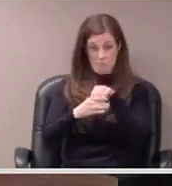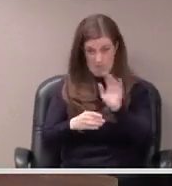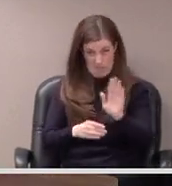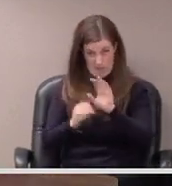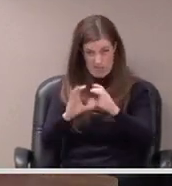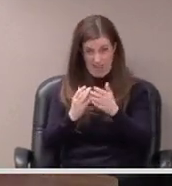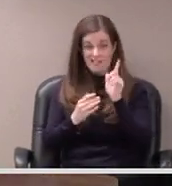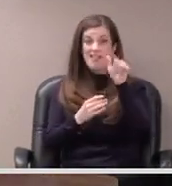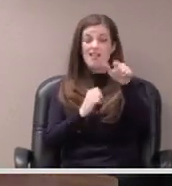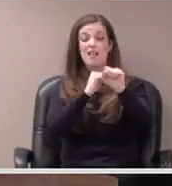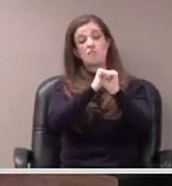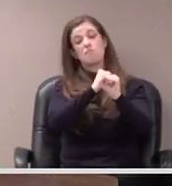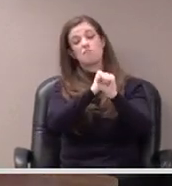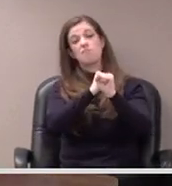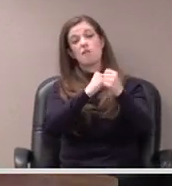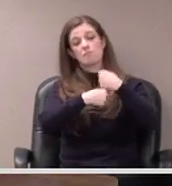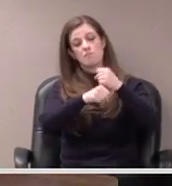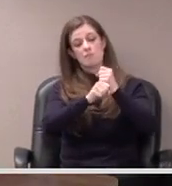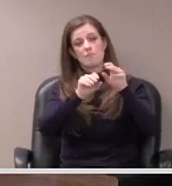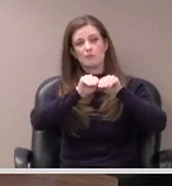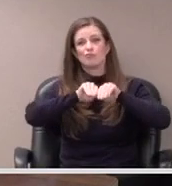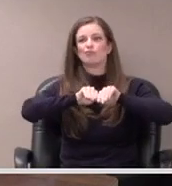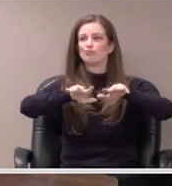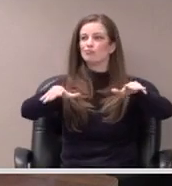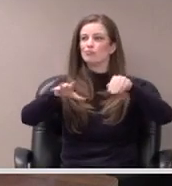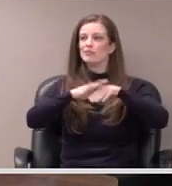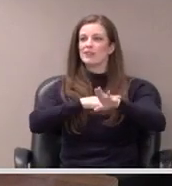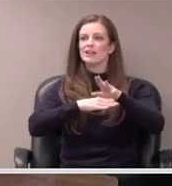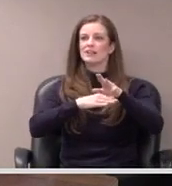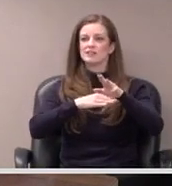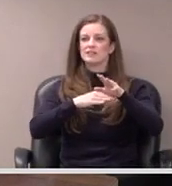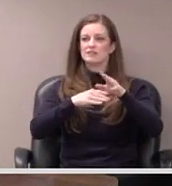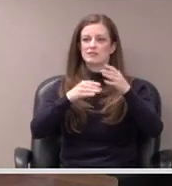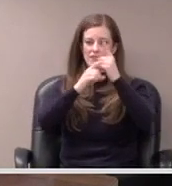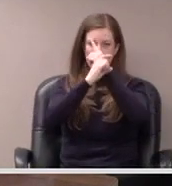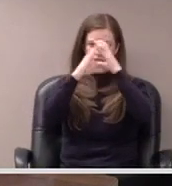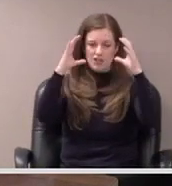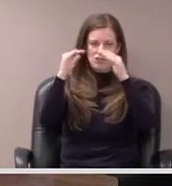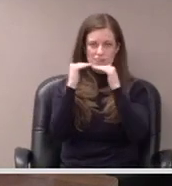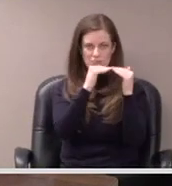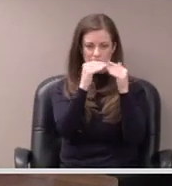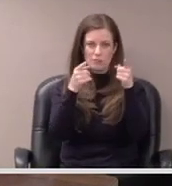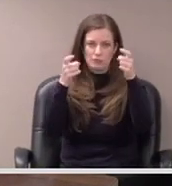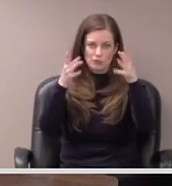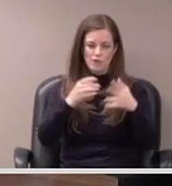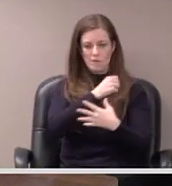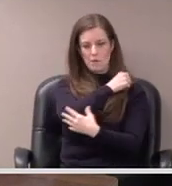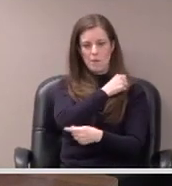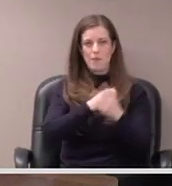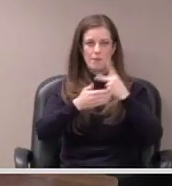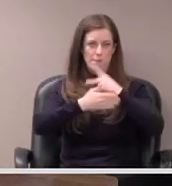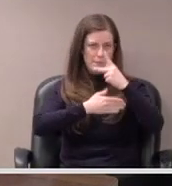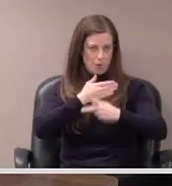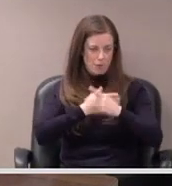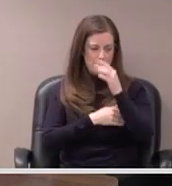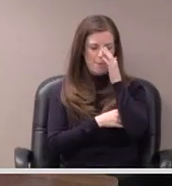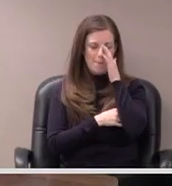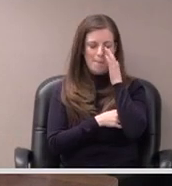was then published in an Envision Equity publication by the district's Diversity, Equity, and Poverty Programs